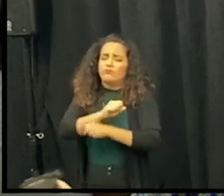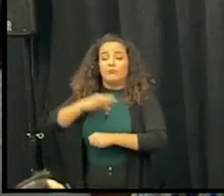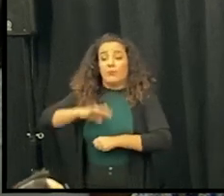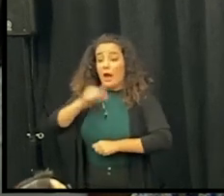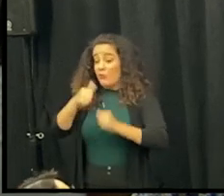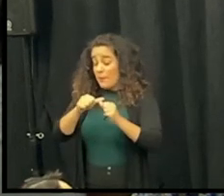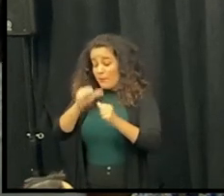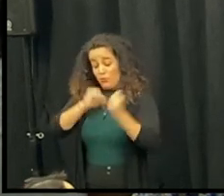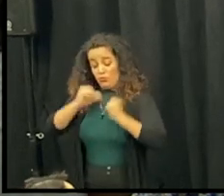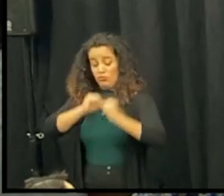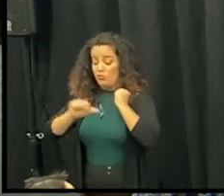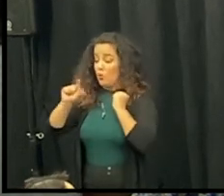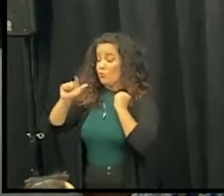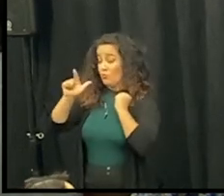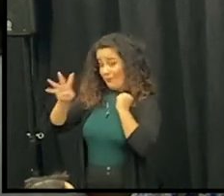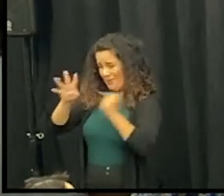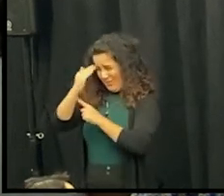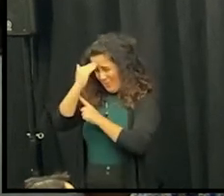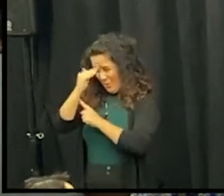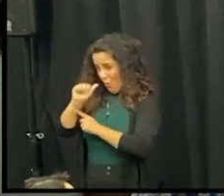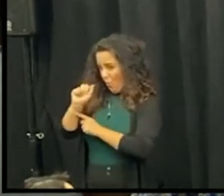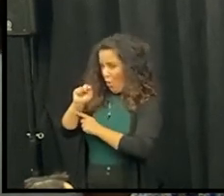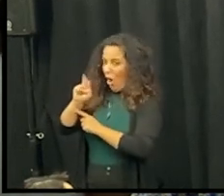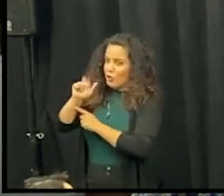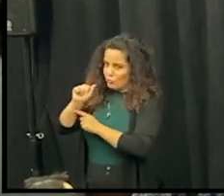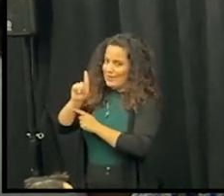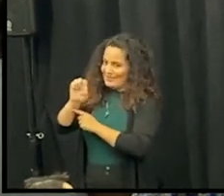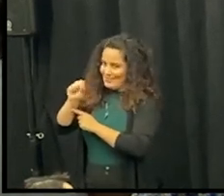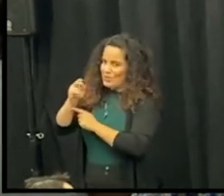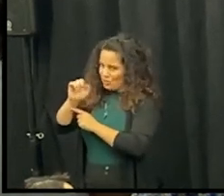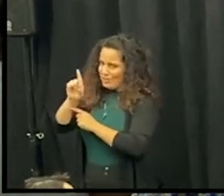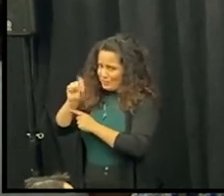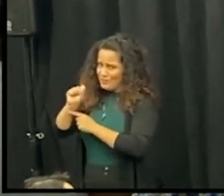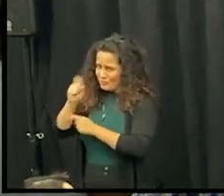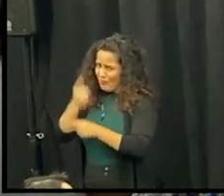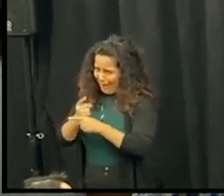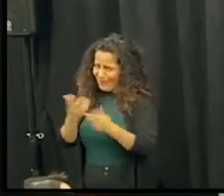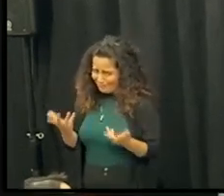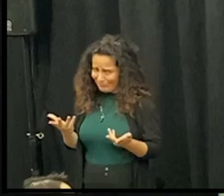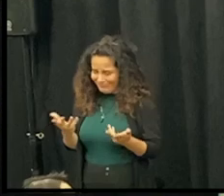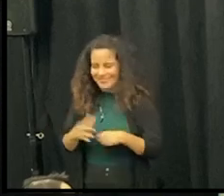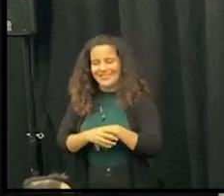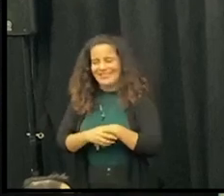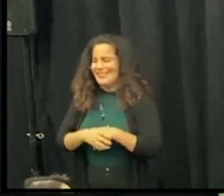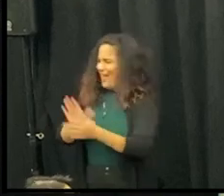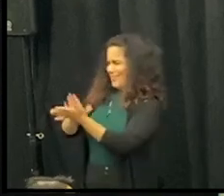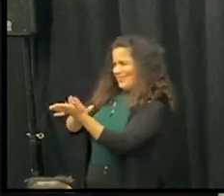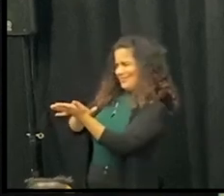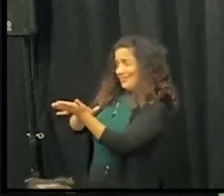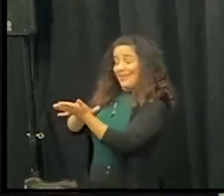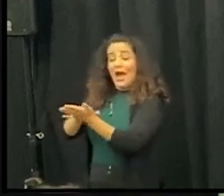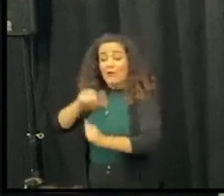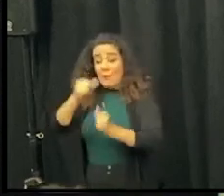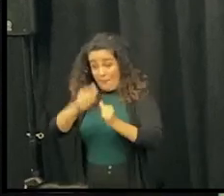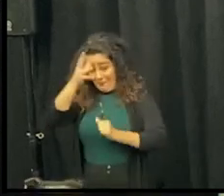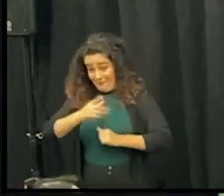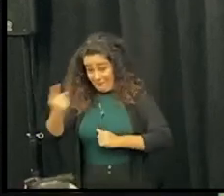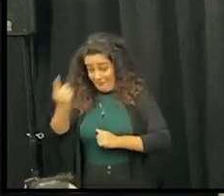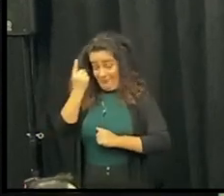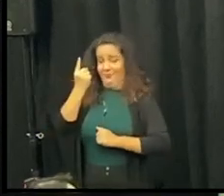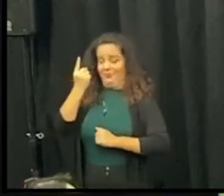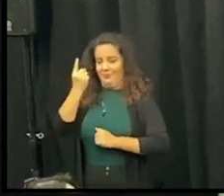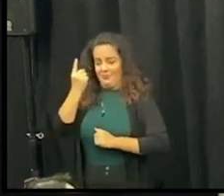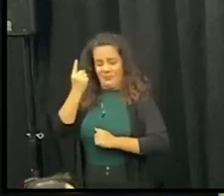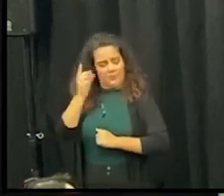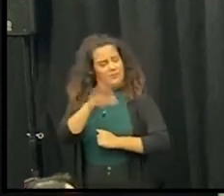2014 with Andre DeShields. I don't know if any of you know who he is, but he's yes. incredible. Shout and out. And he walked up to me the first day of rehearsal and he's like,